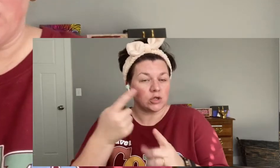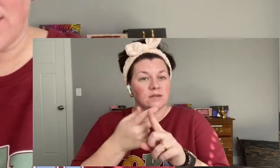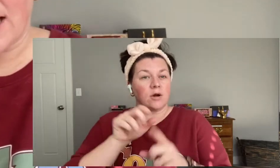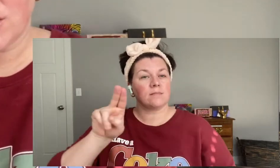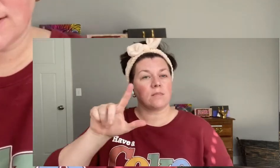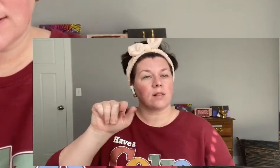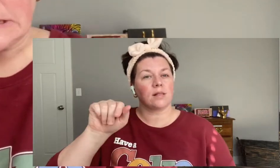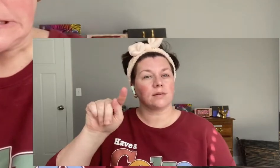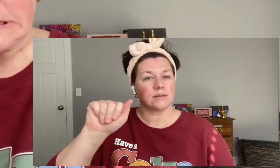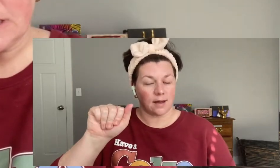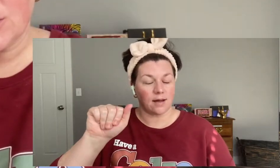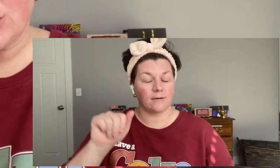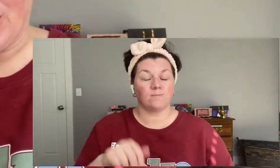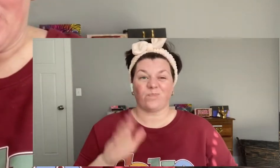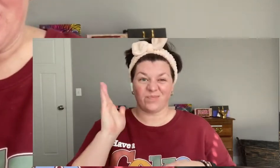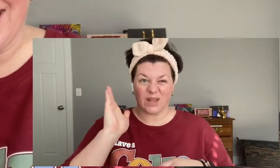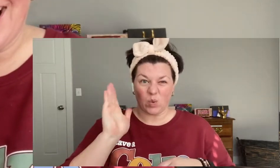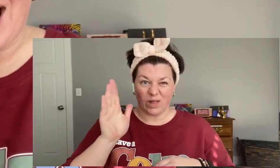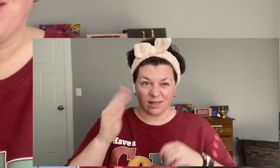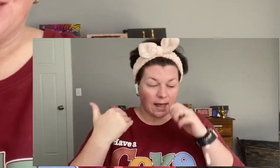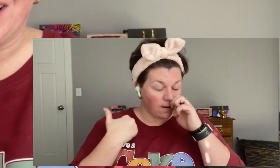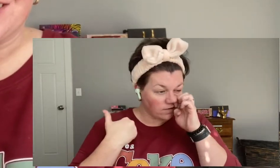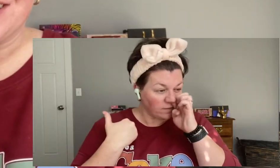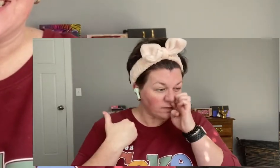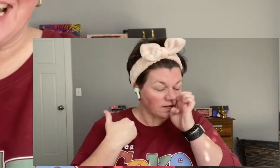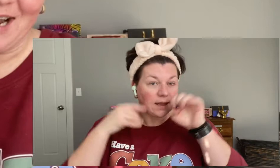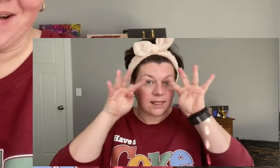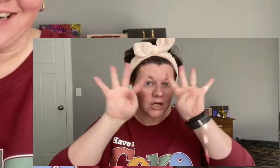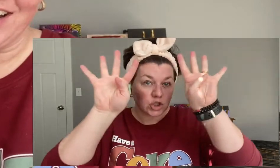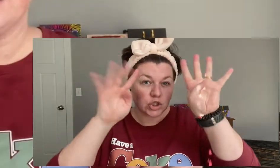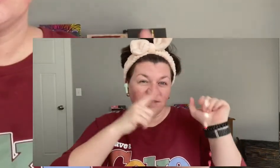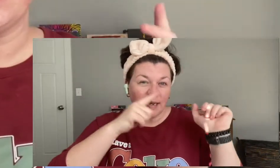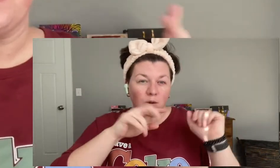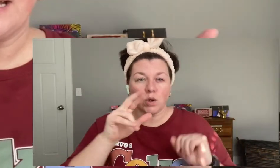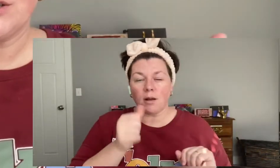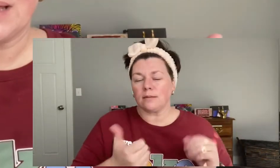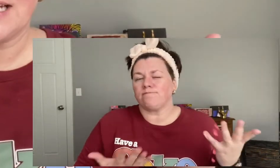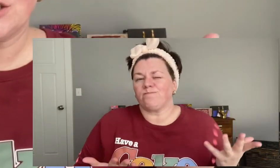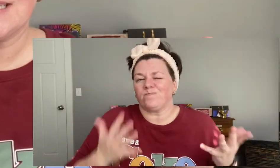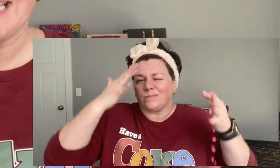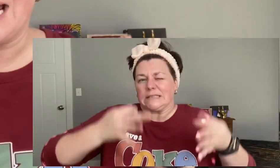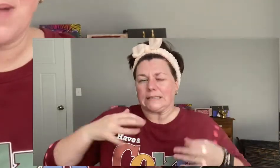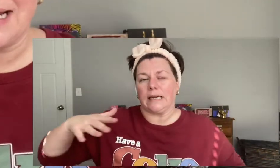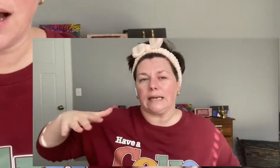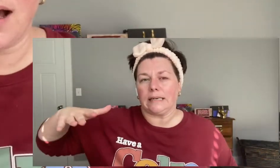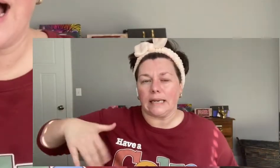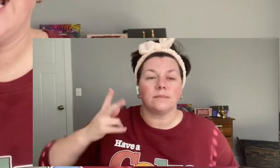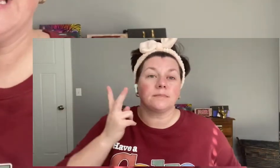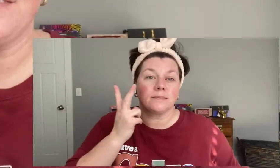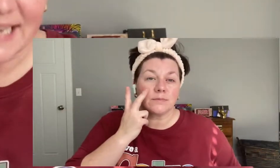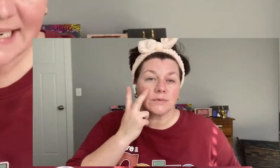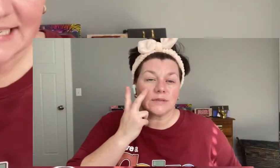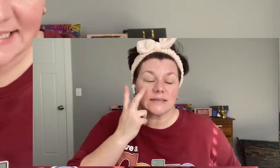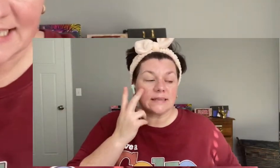but with lashes. So I might do lashes and I might not. So I might do lashes, I might not. I